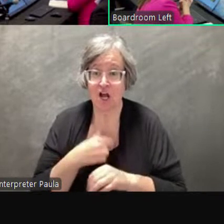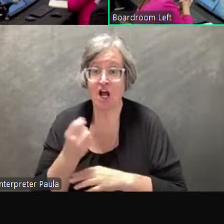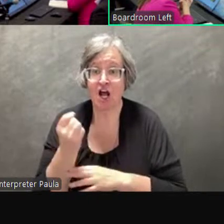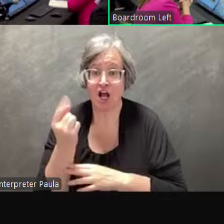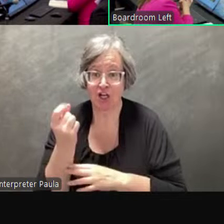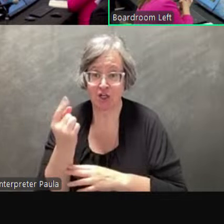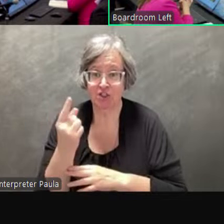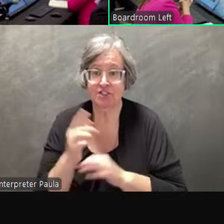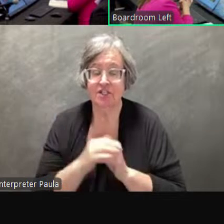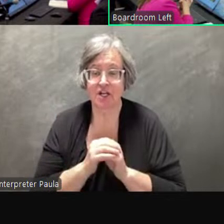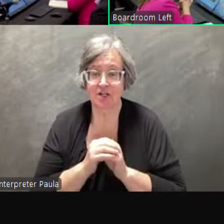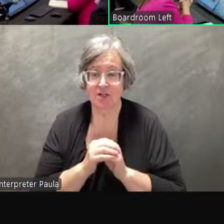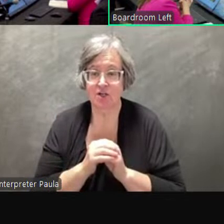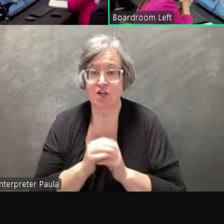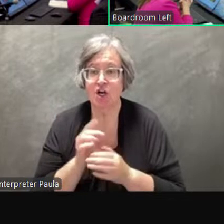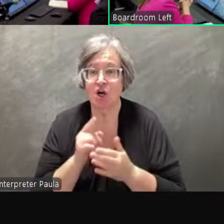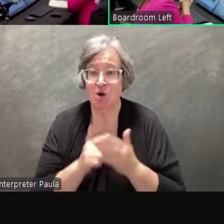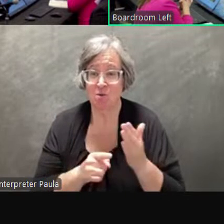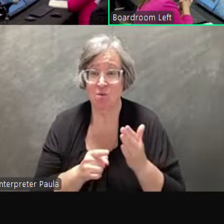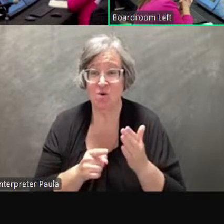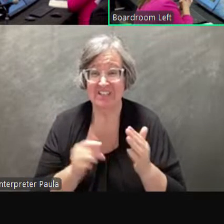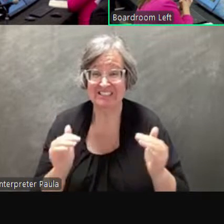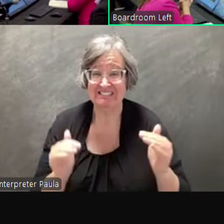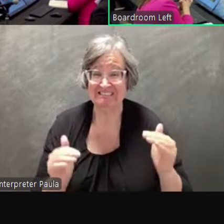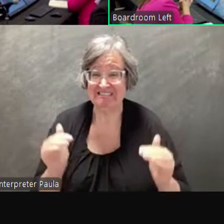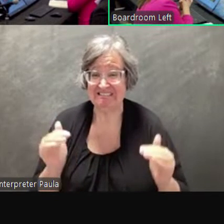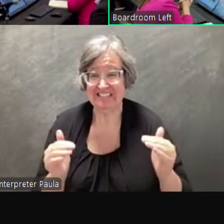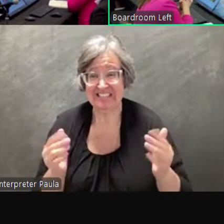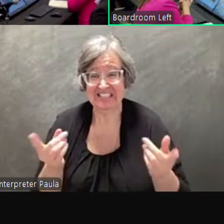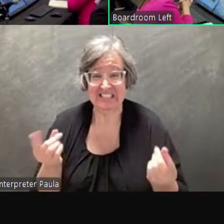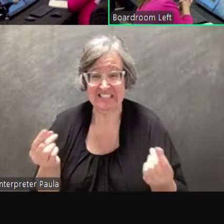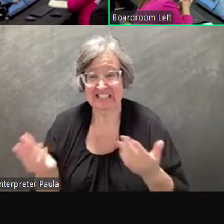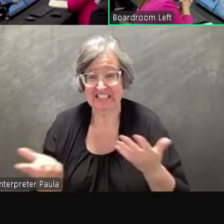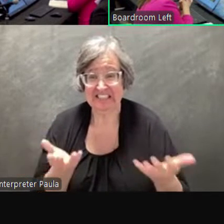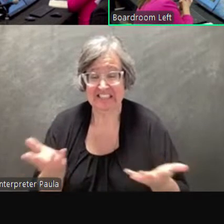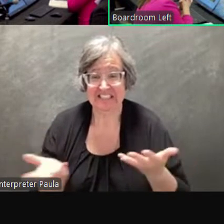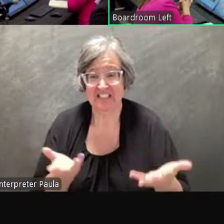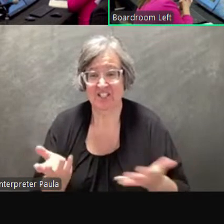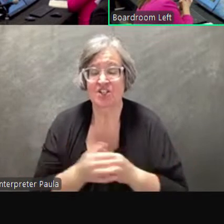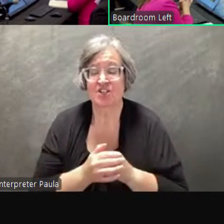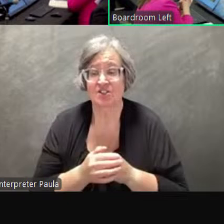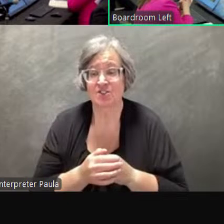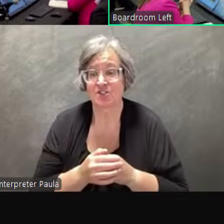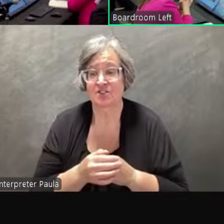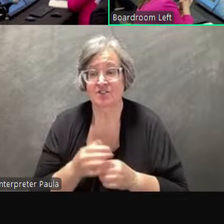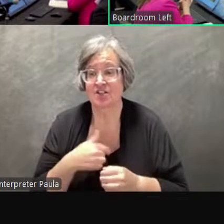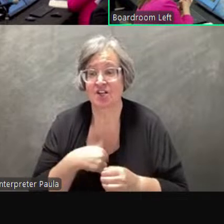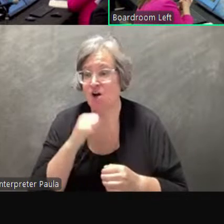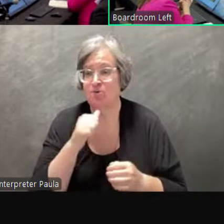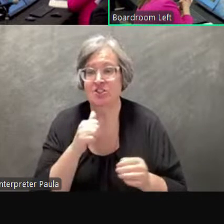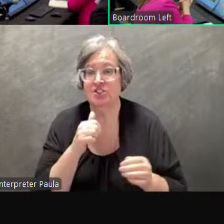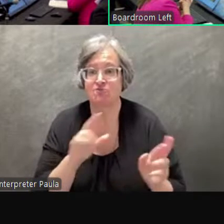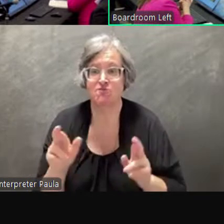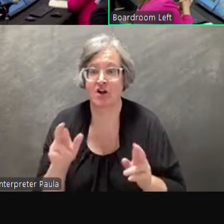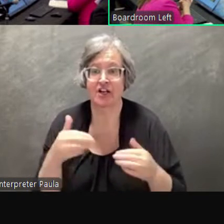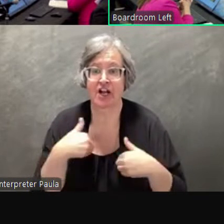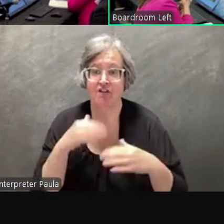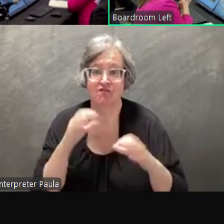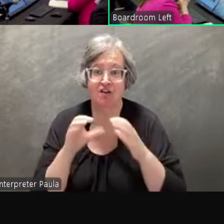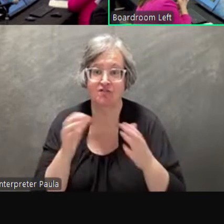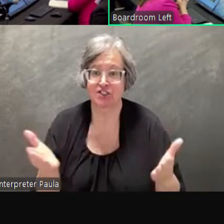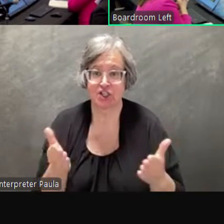understand what those trade-offs could be, and I'm certainly more than prepared to have that conversation with the